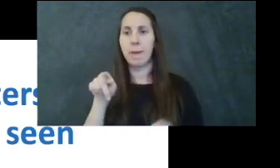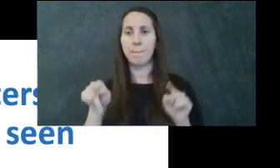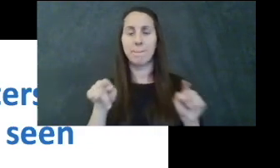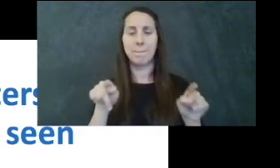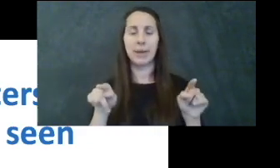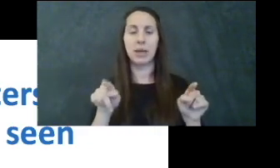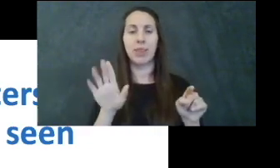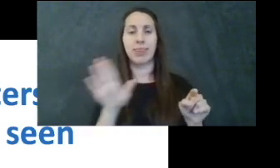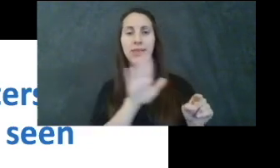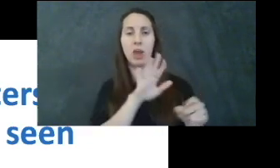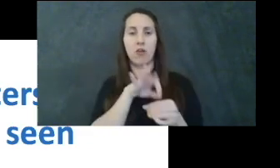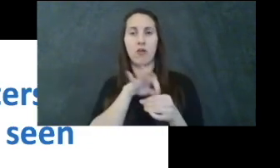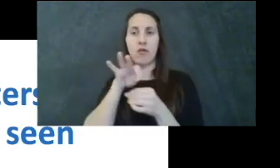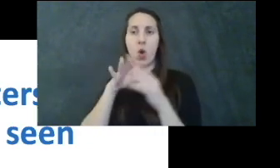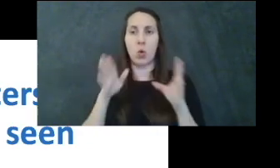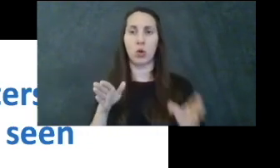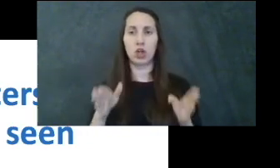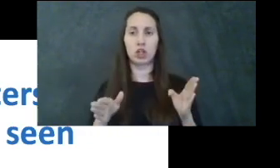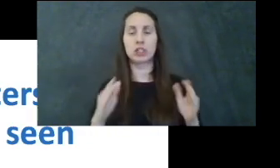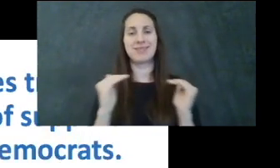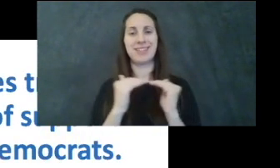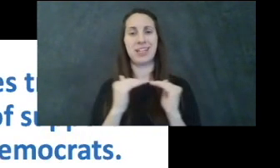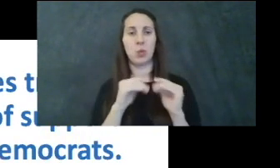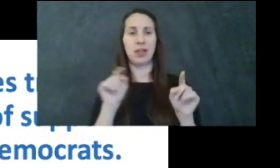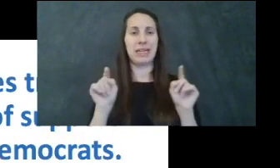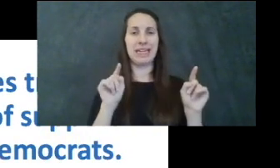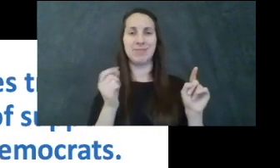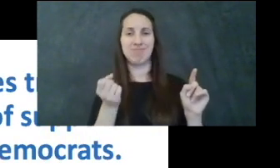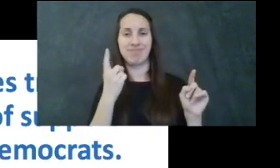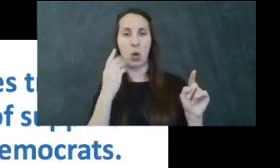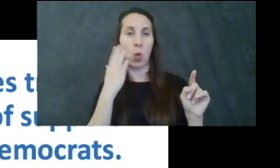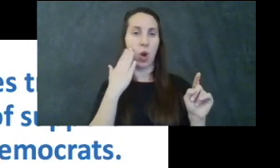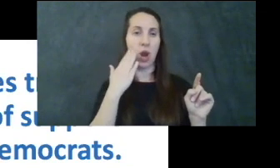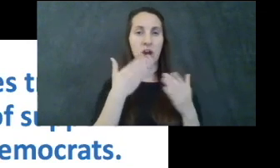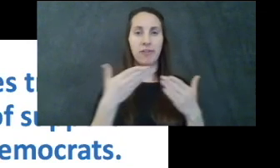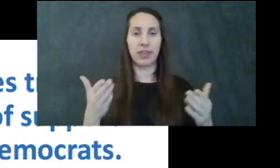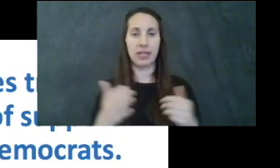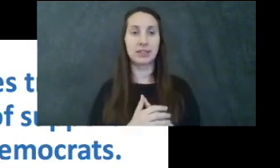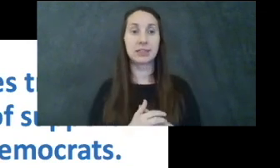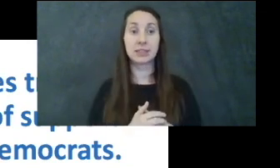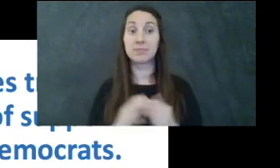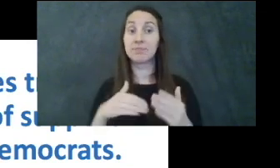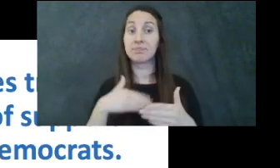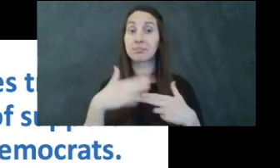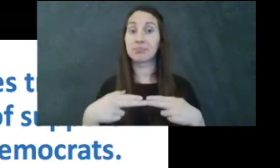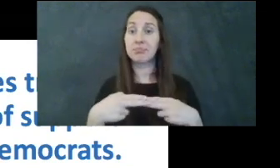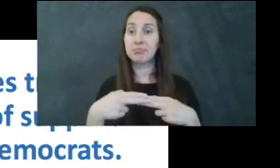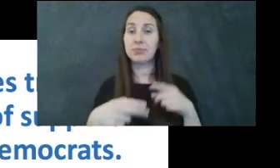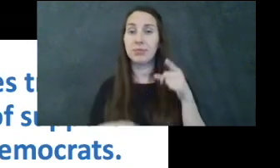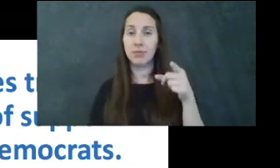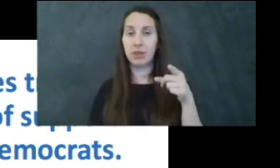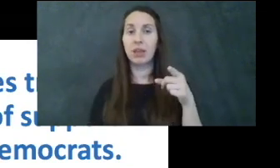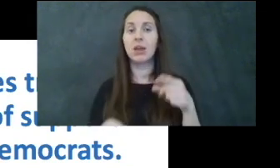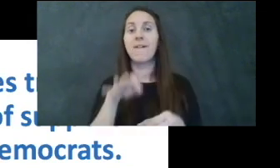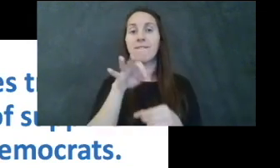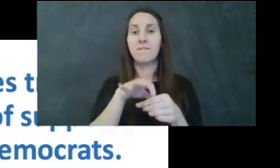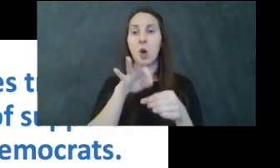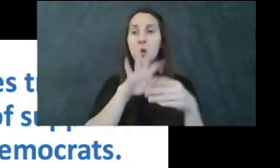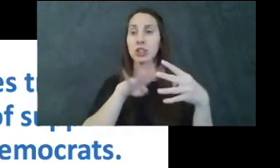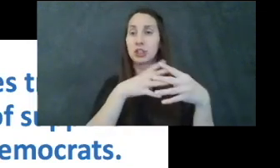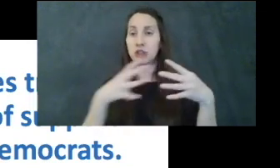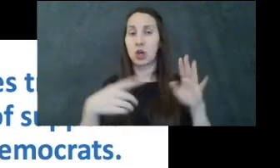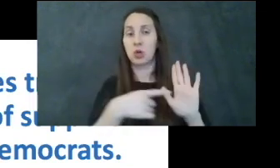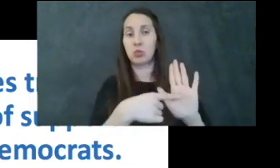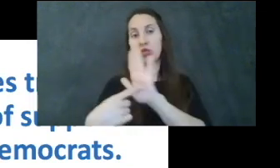The next chart is one of the most important charts. And what it looks at is voters across